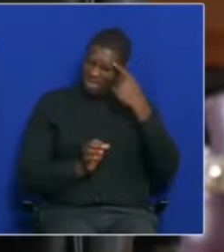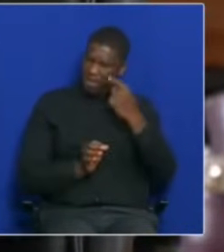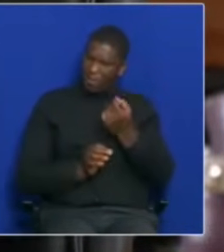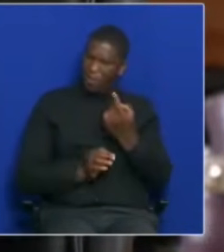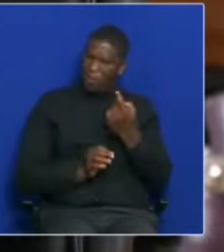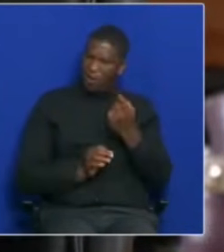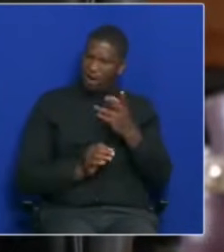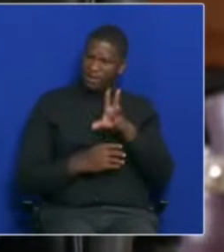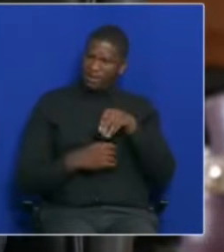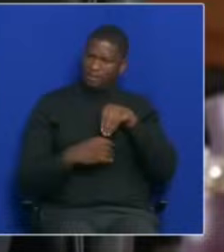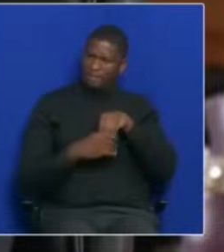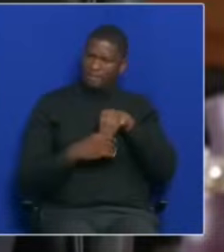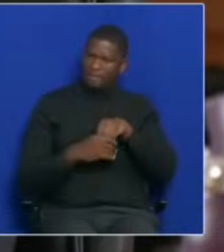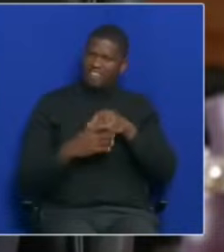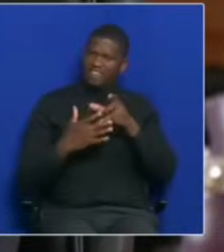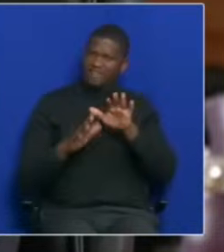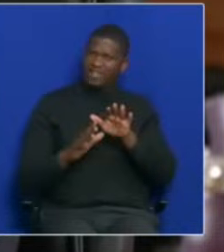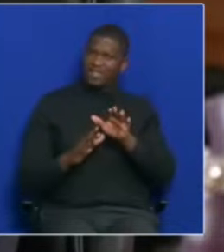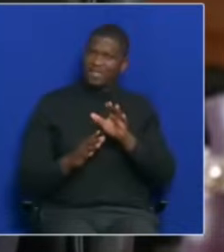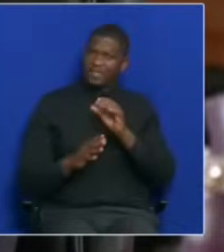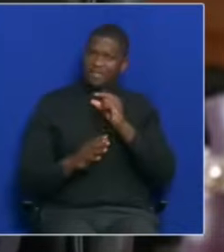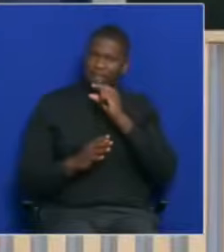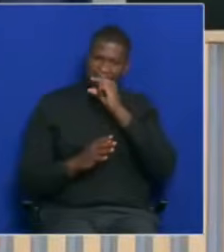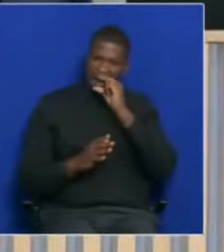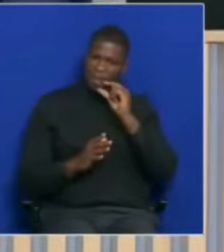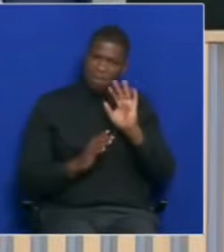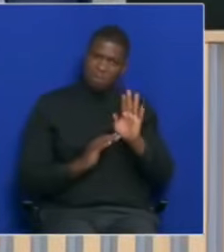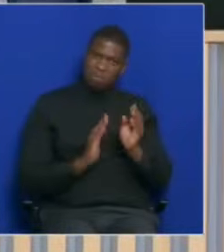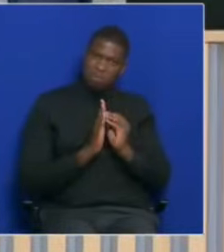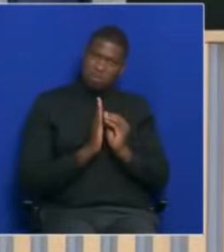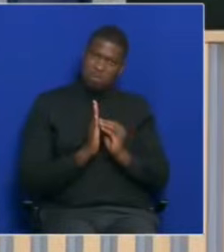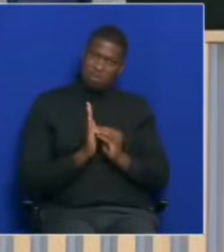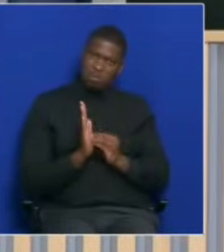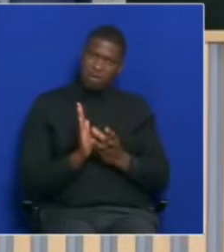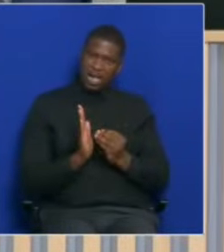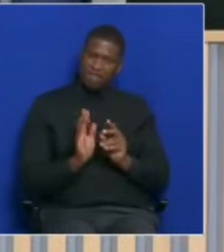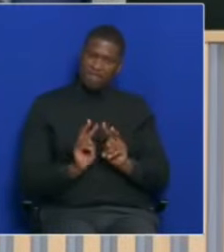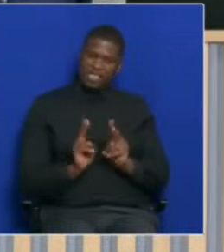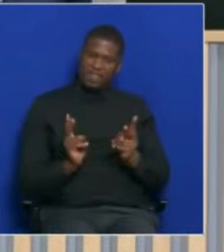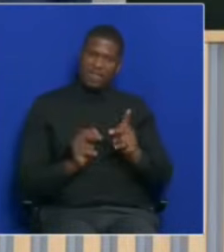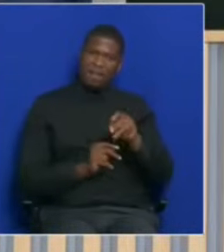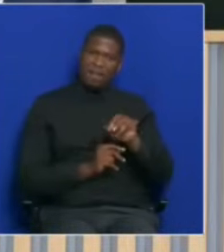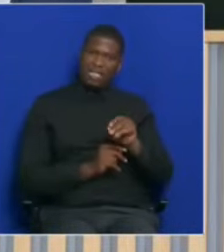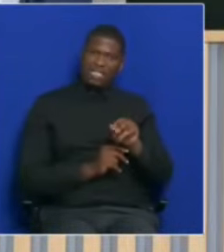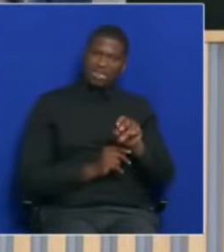has pagination, is the difference.